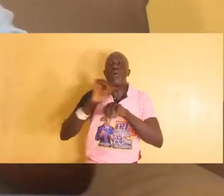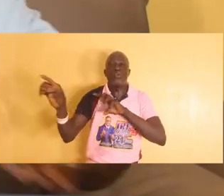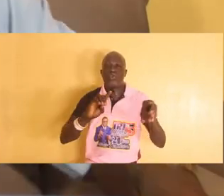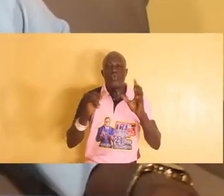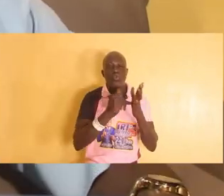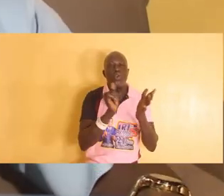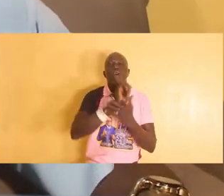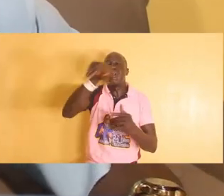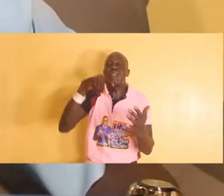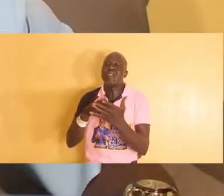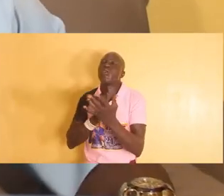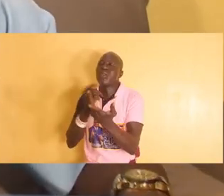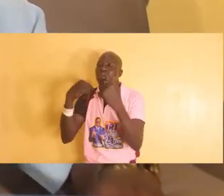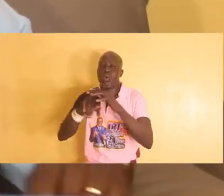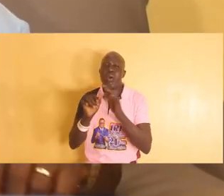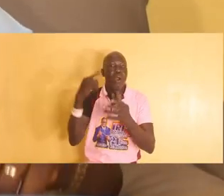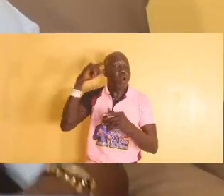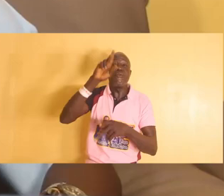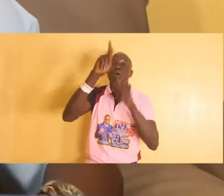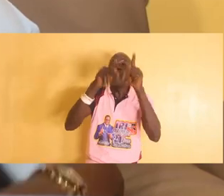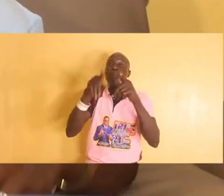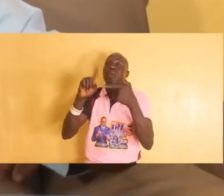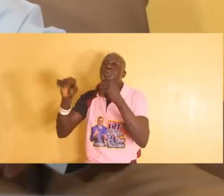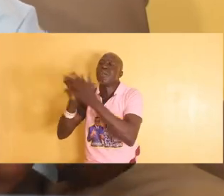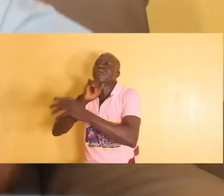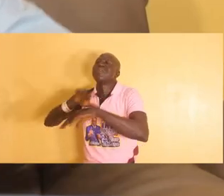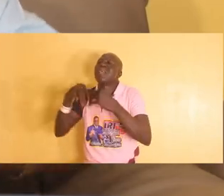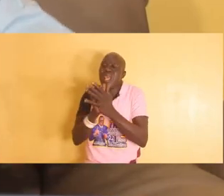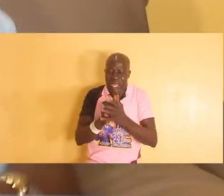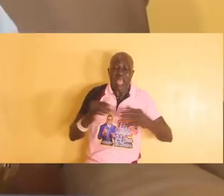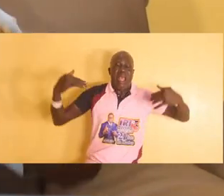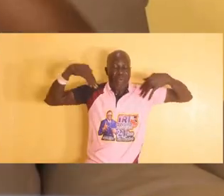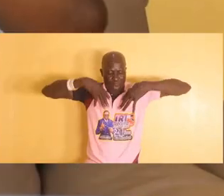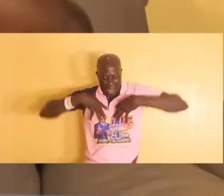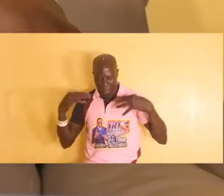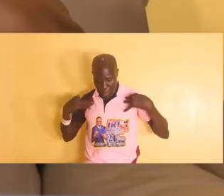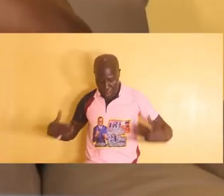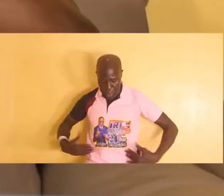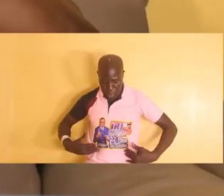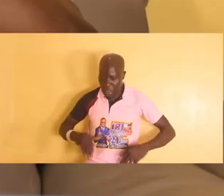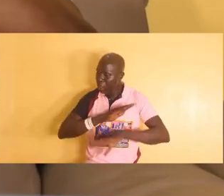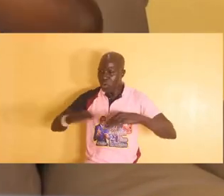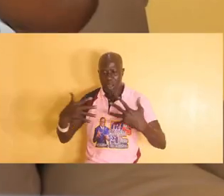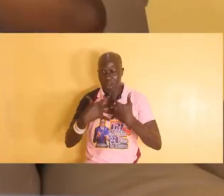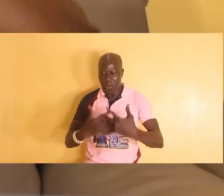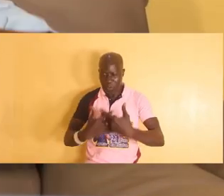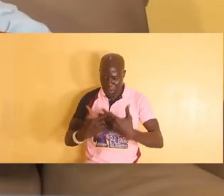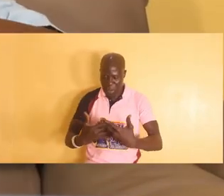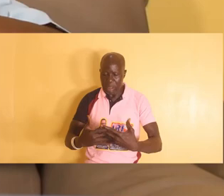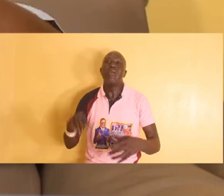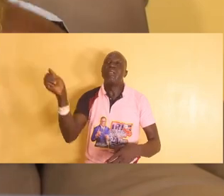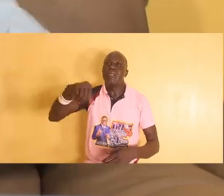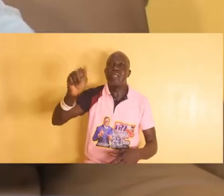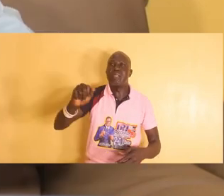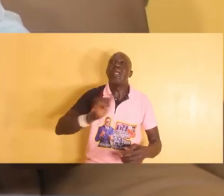That I want to do. Eléyìí wà. This was. Fún àwọn ènìyàn tó máa ń sọ pé àwọn ní bọ́dí àwọn ò lẹ́yìn. For the people that said they have body and no energy. Ẹyin o.